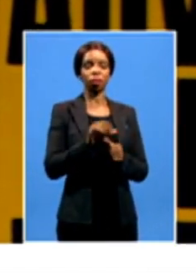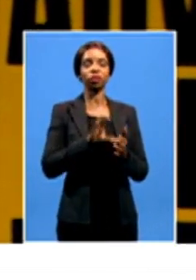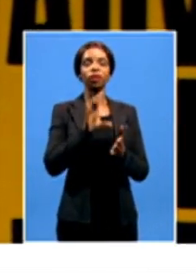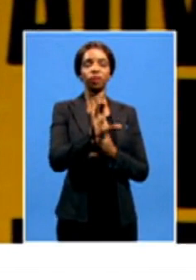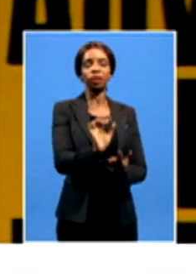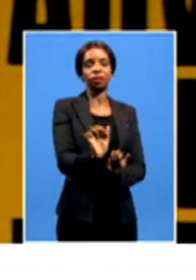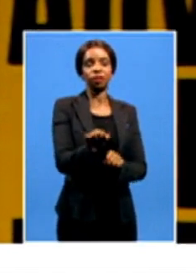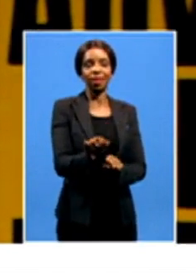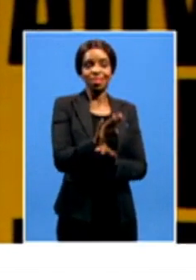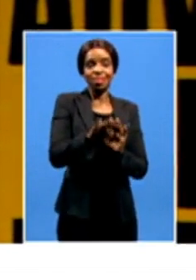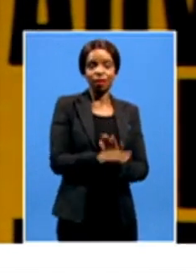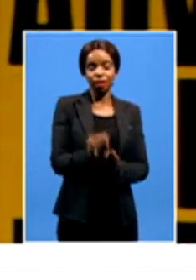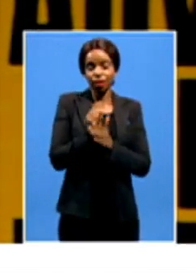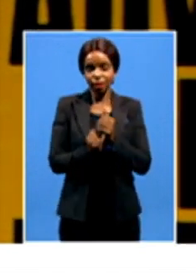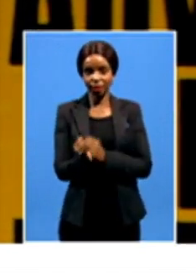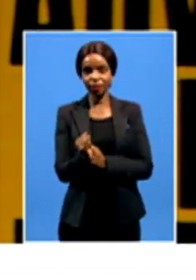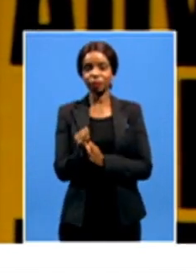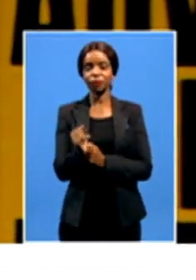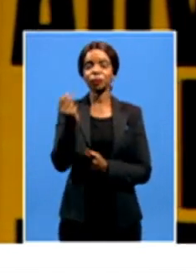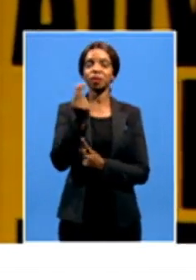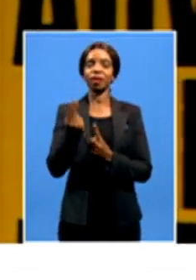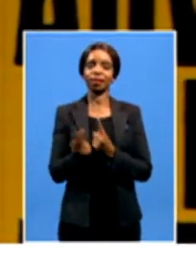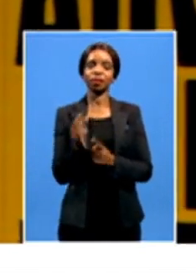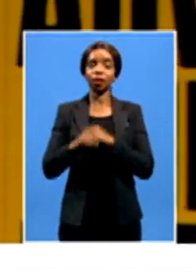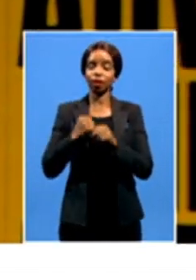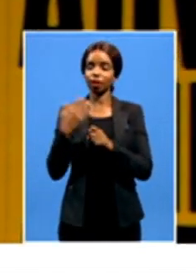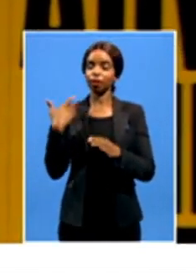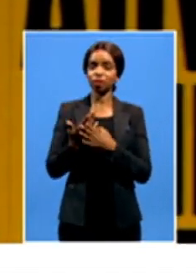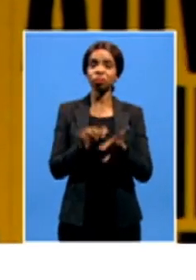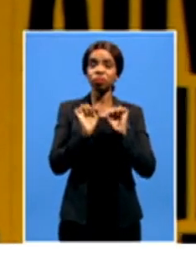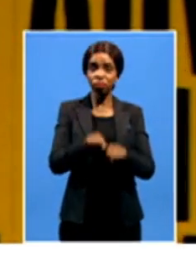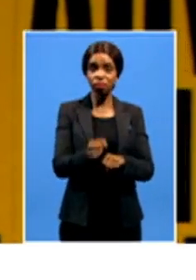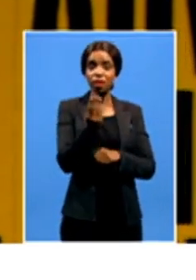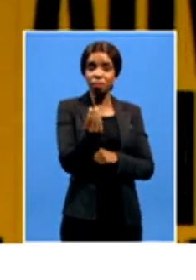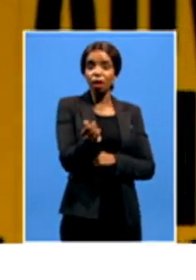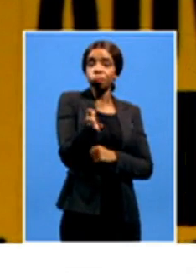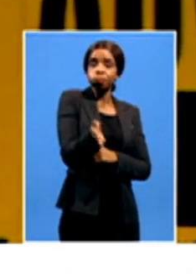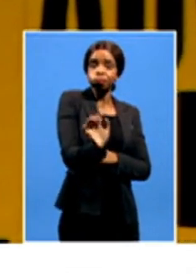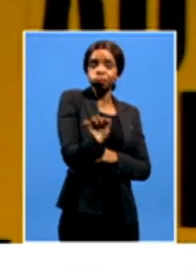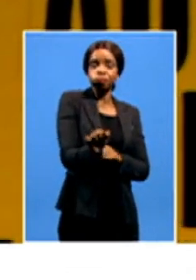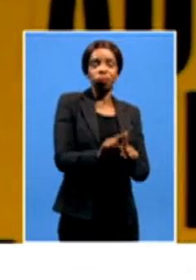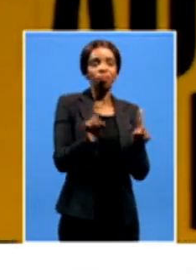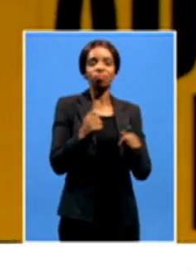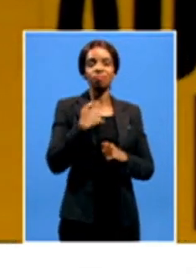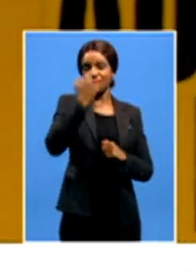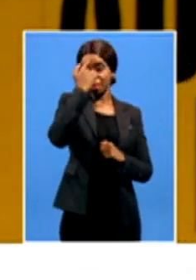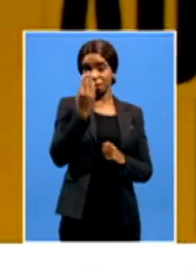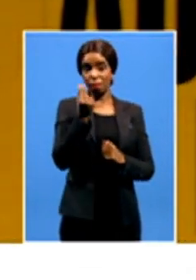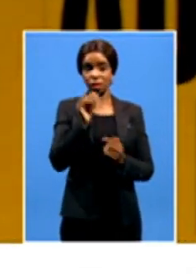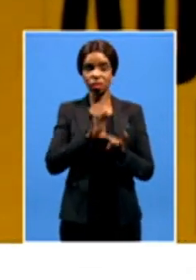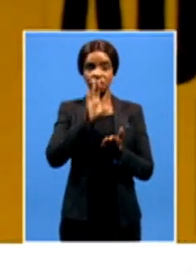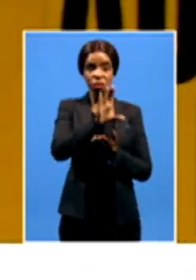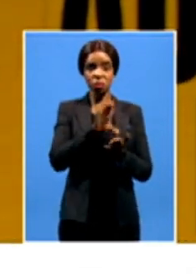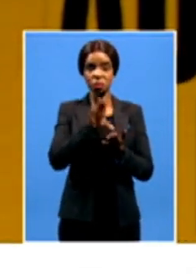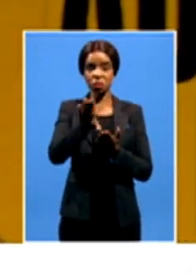ways than the visual arts over the past few years. So yes, the money is there, but I think our distribution of it,